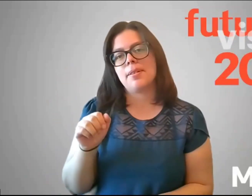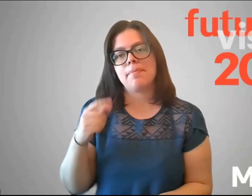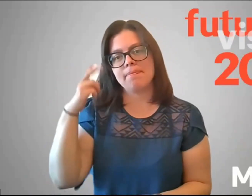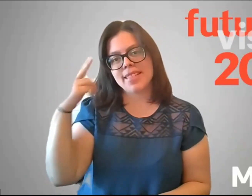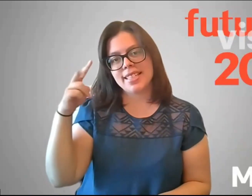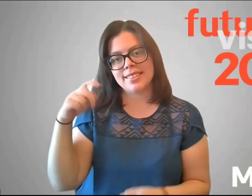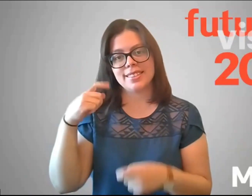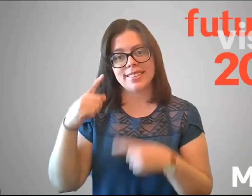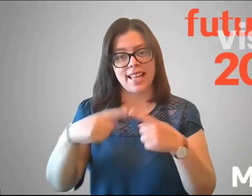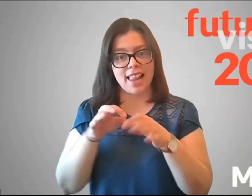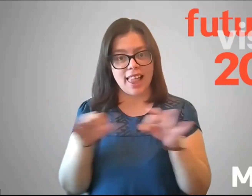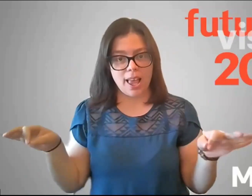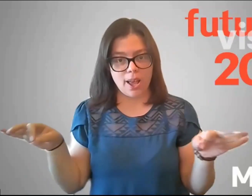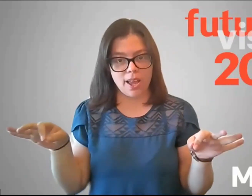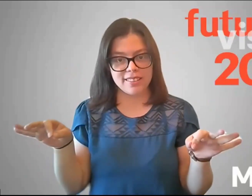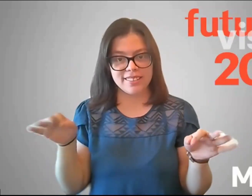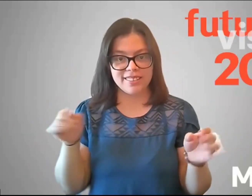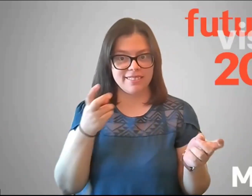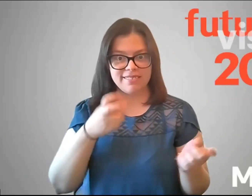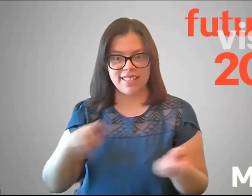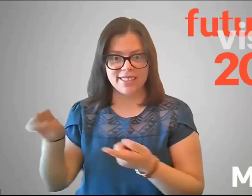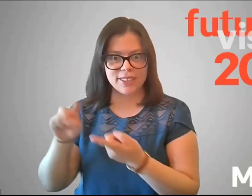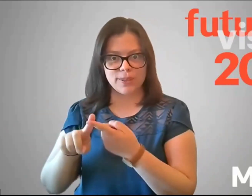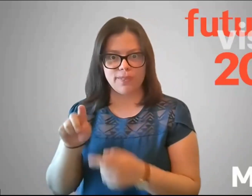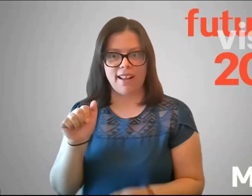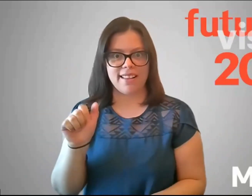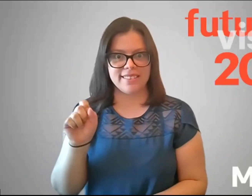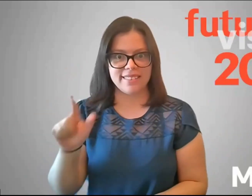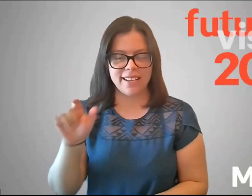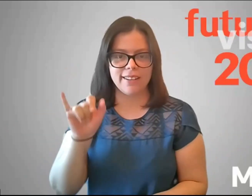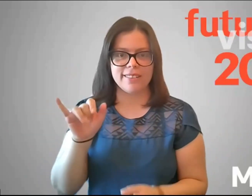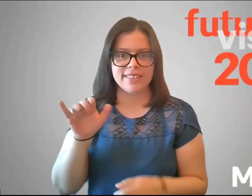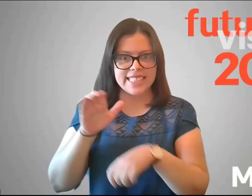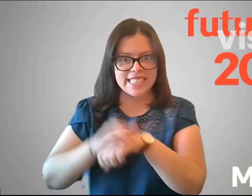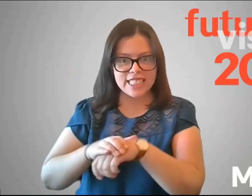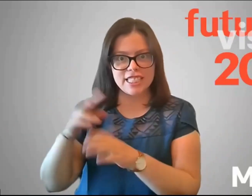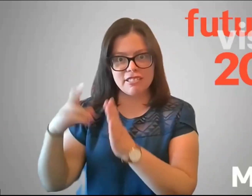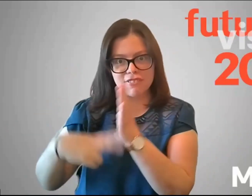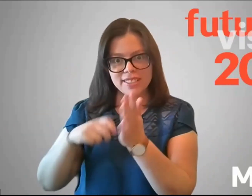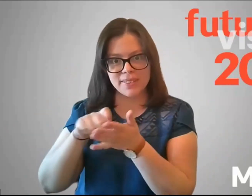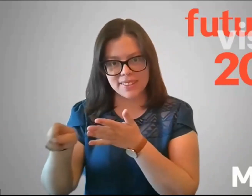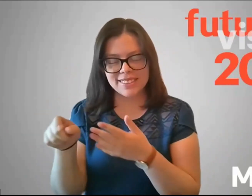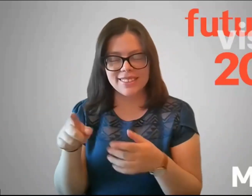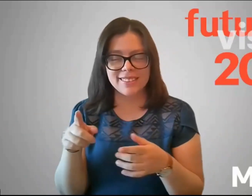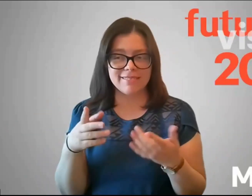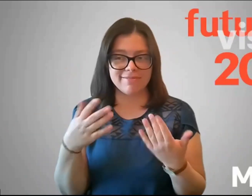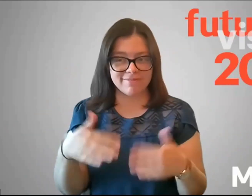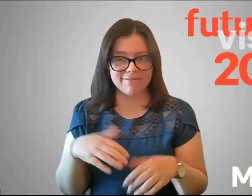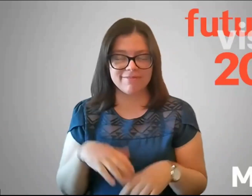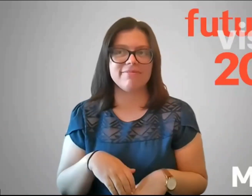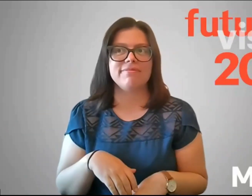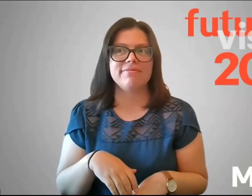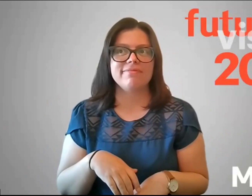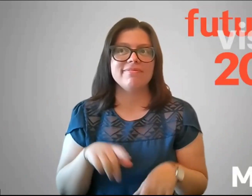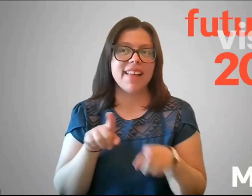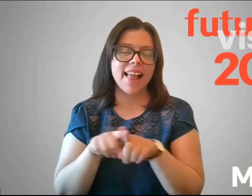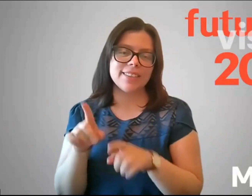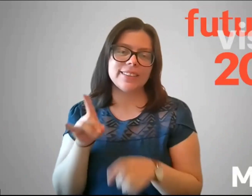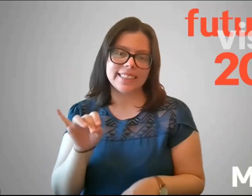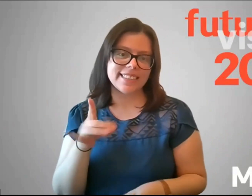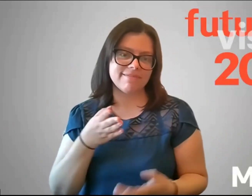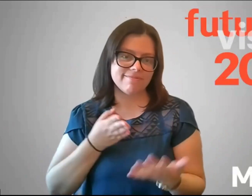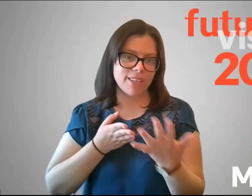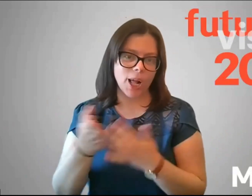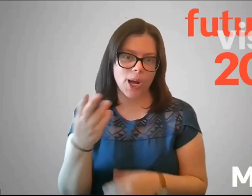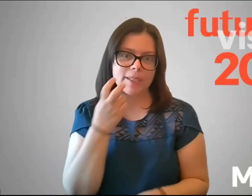sign language. Before that, when I was in Mexico, I used Mexican sign language SLM,